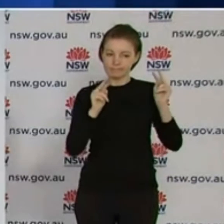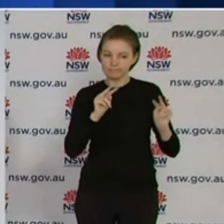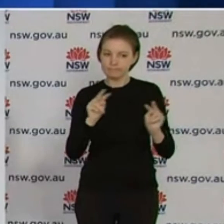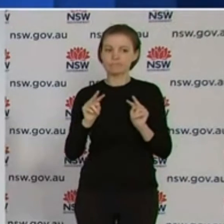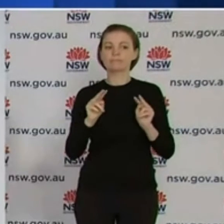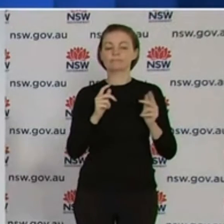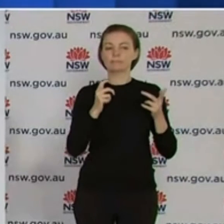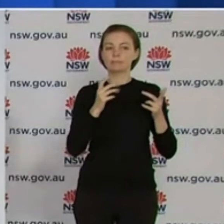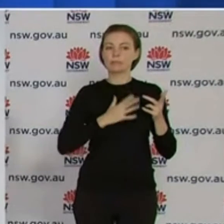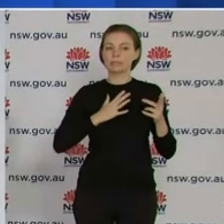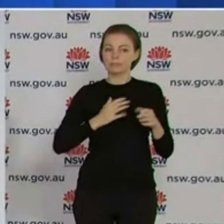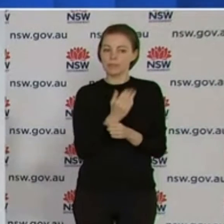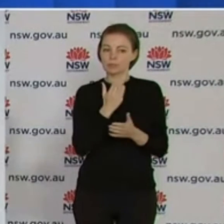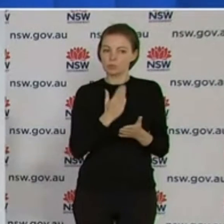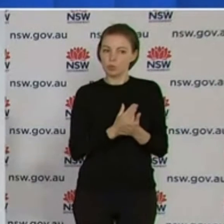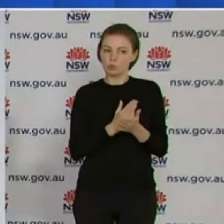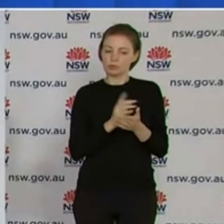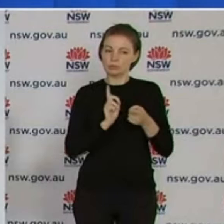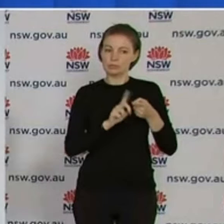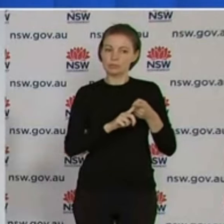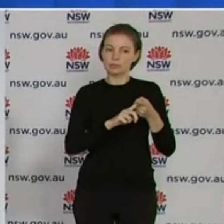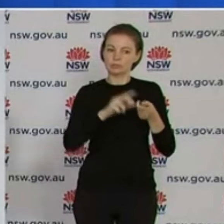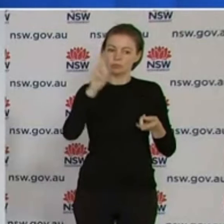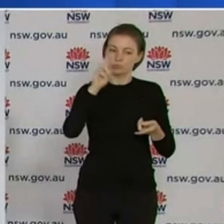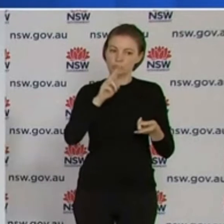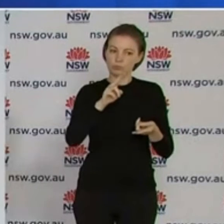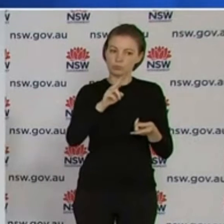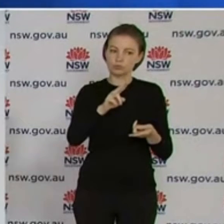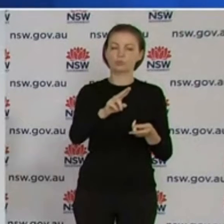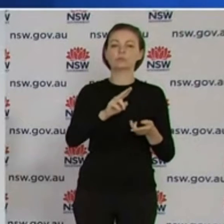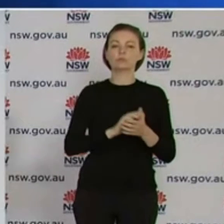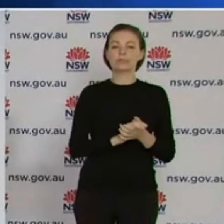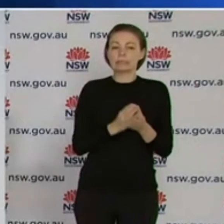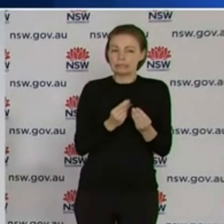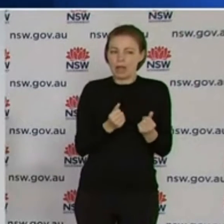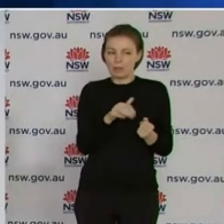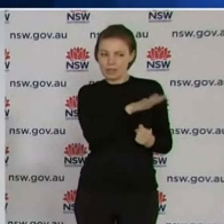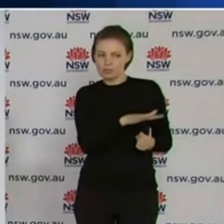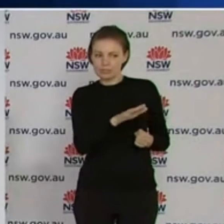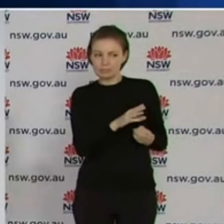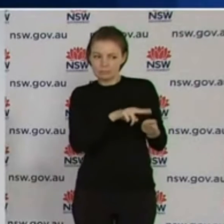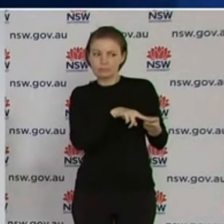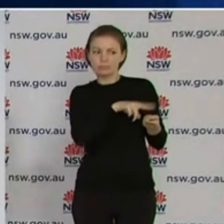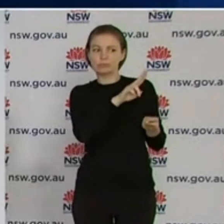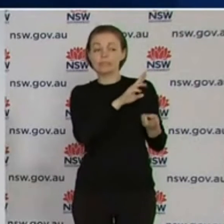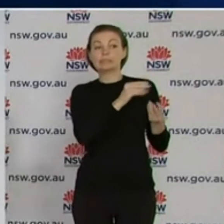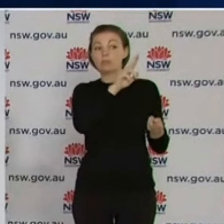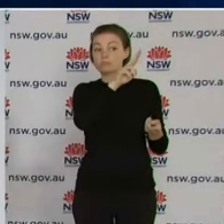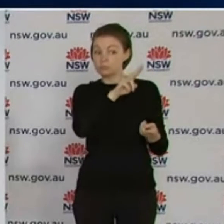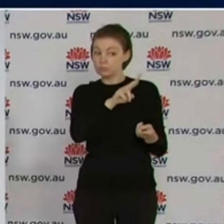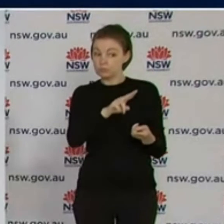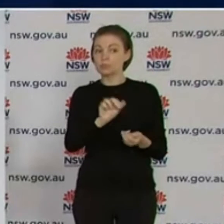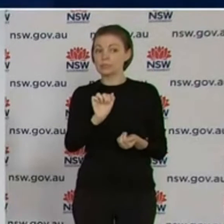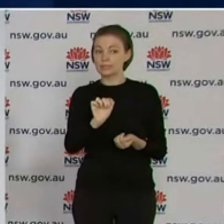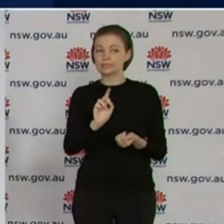R factor below 1, which means cases are showing, some areas are showing decline,